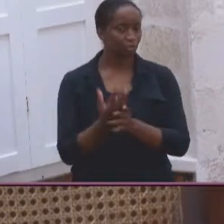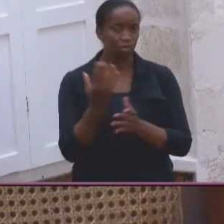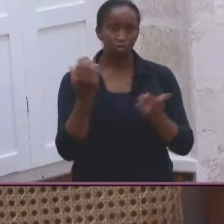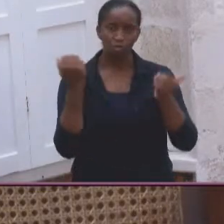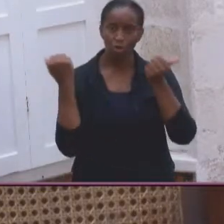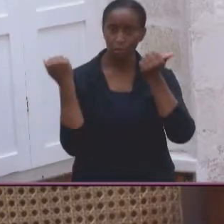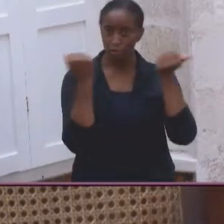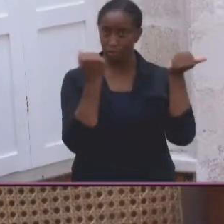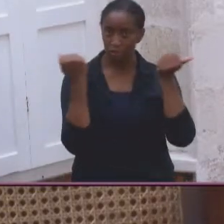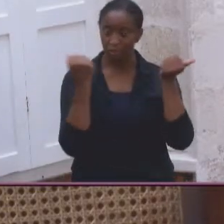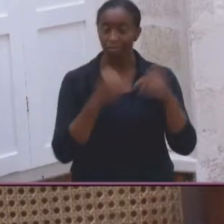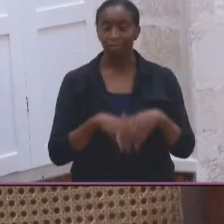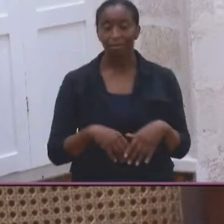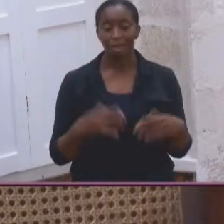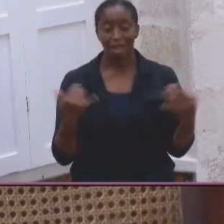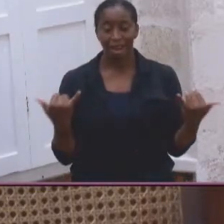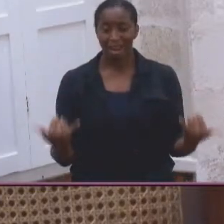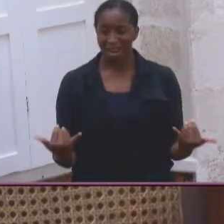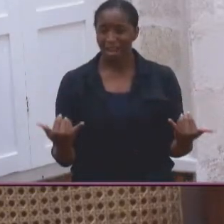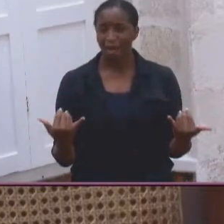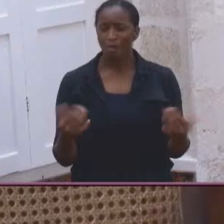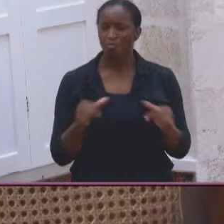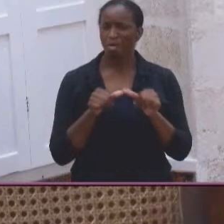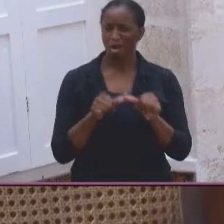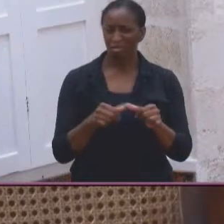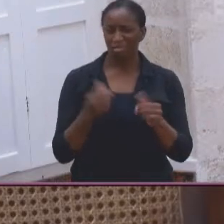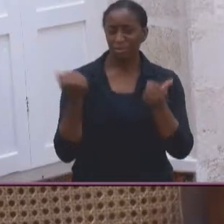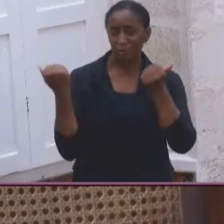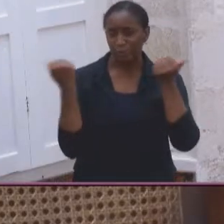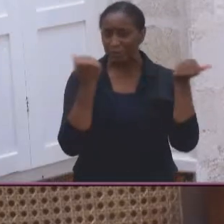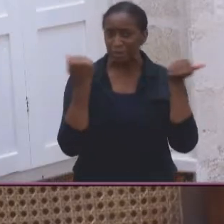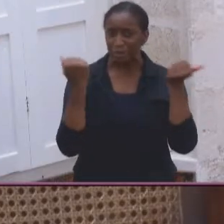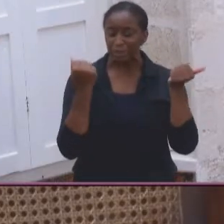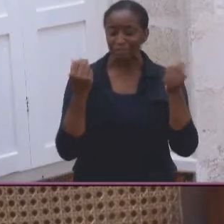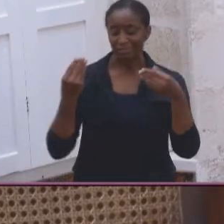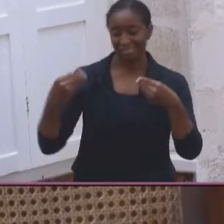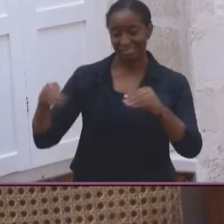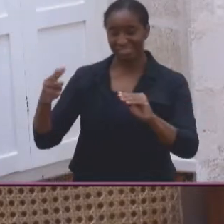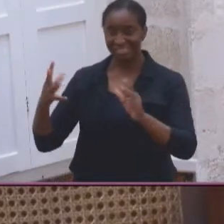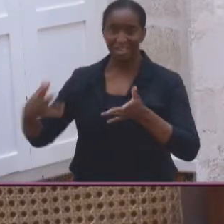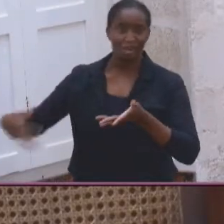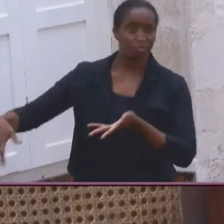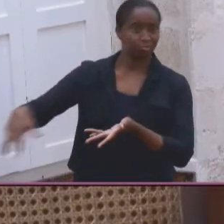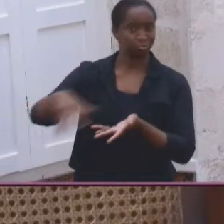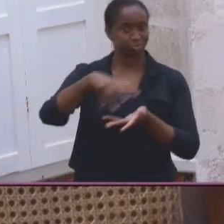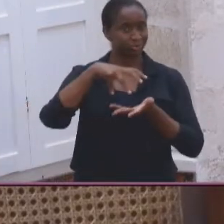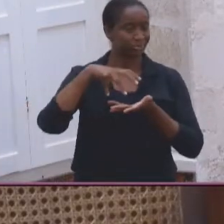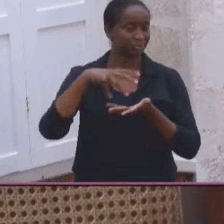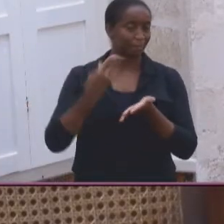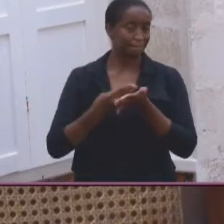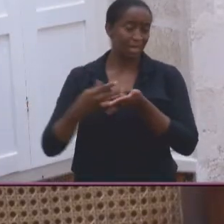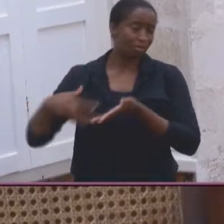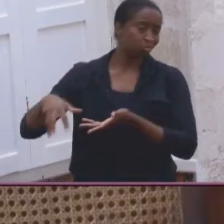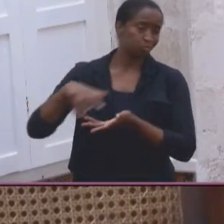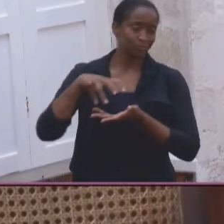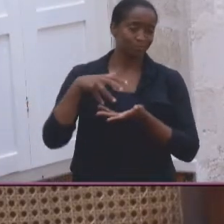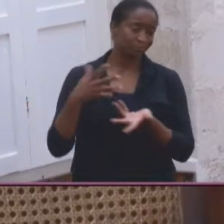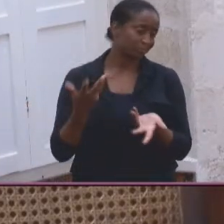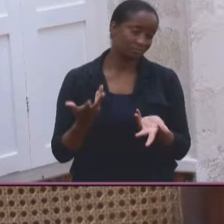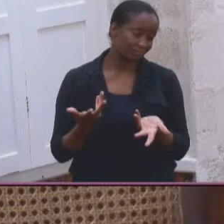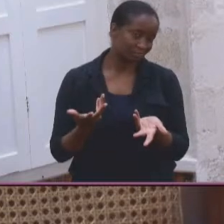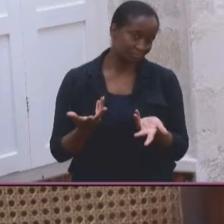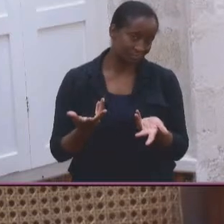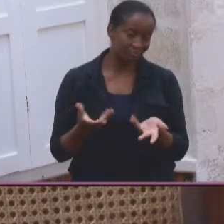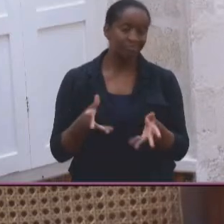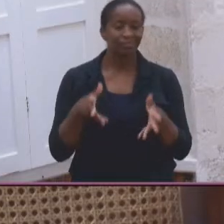is not profitable as sugarcane today, and it has fallen into bush. We know that this is a problem. But the more